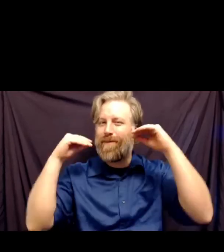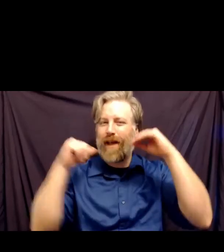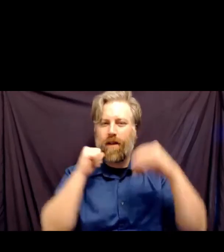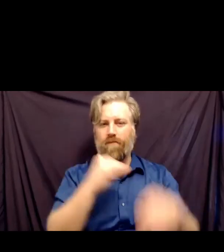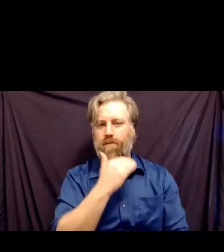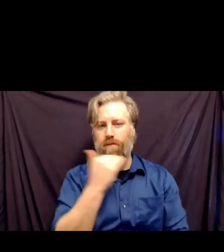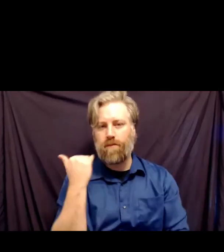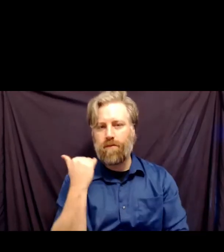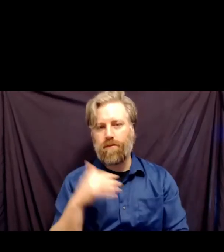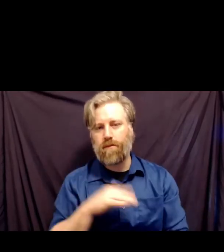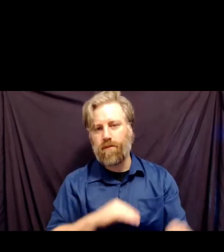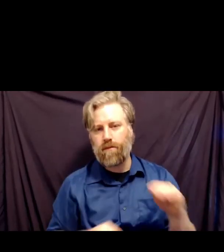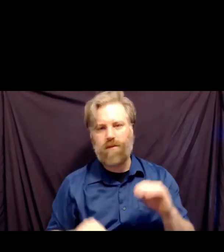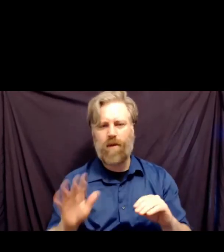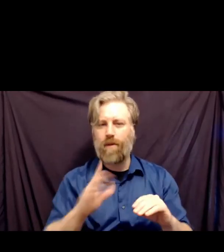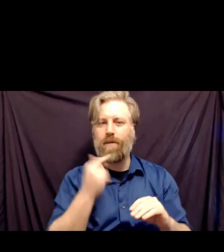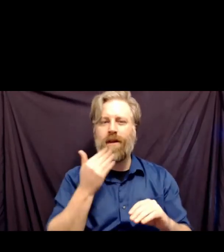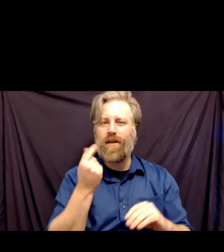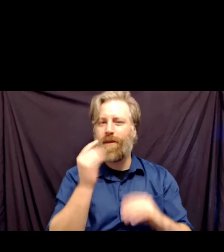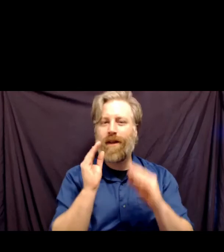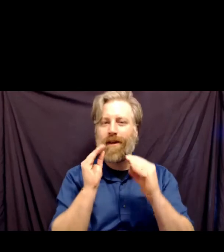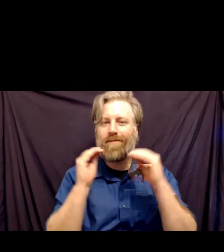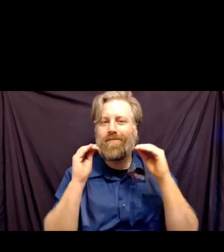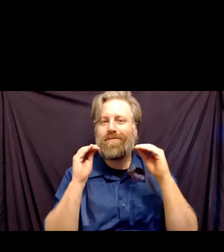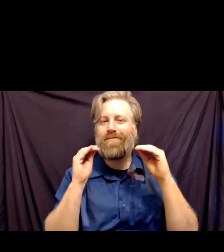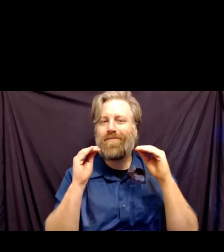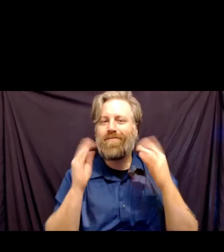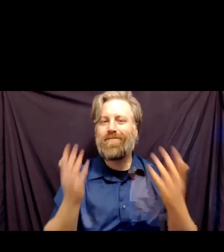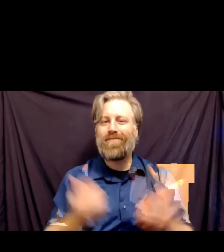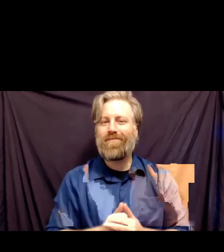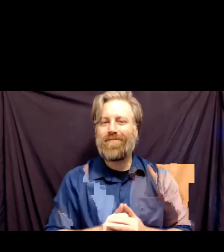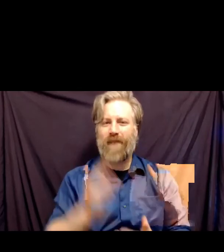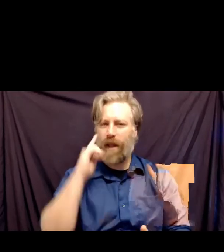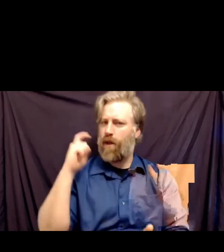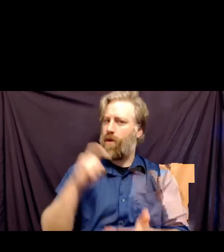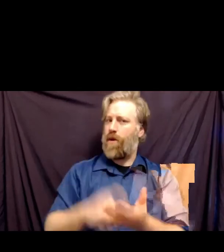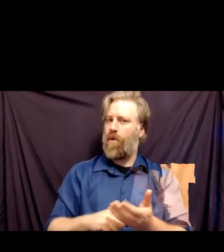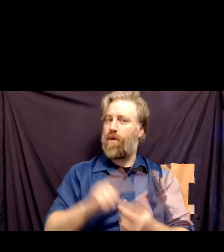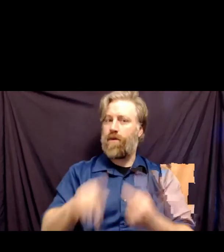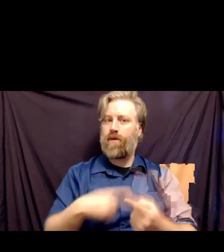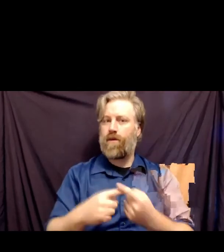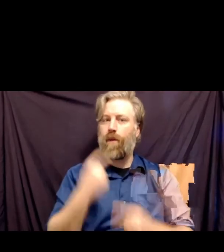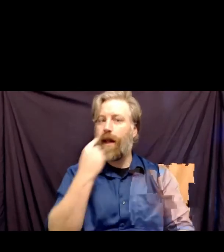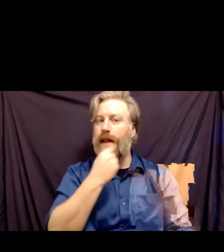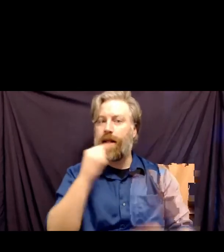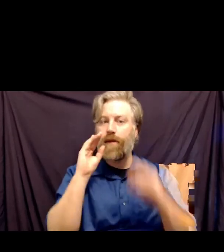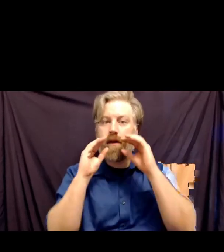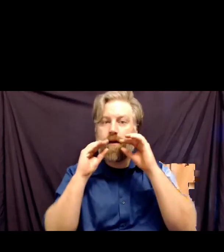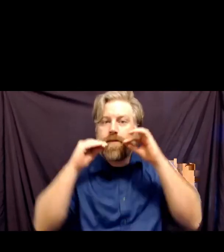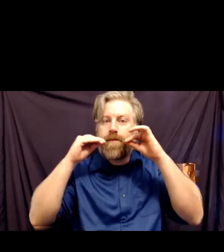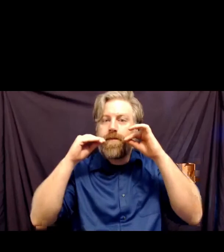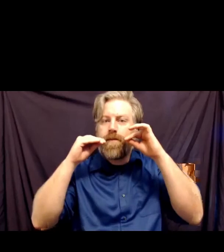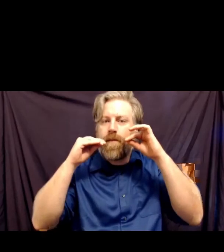lips. So you just notice what it's like when you're holding your lips with a